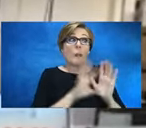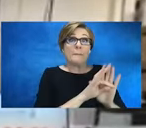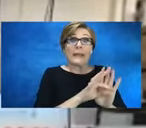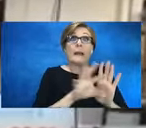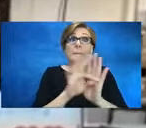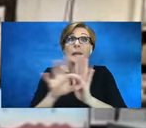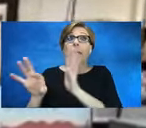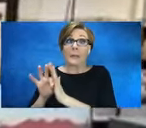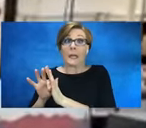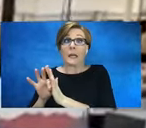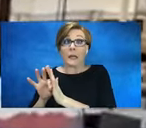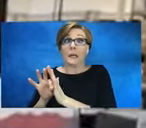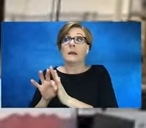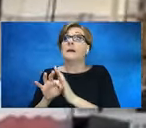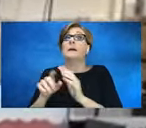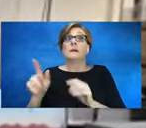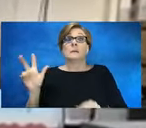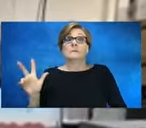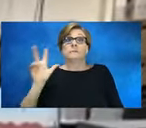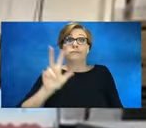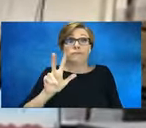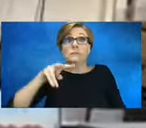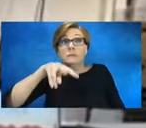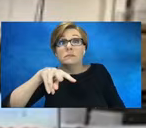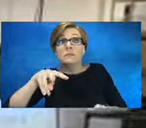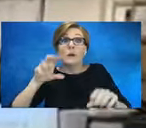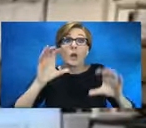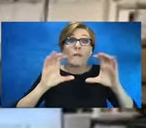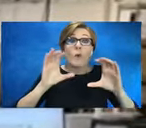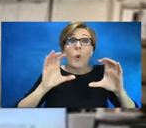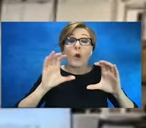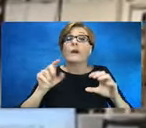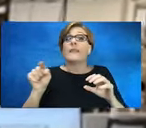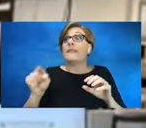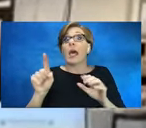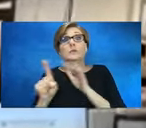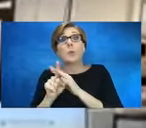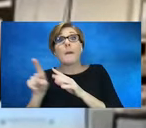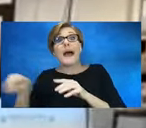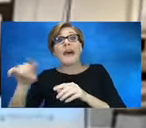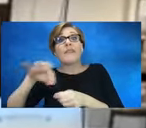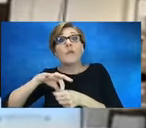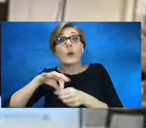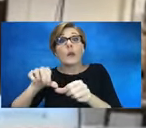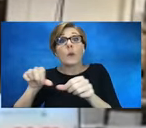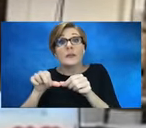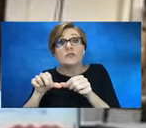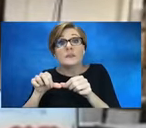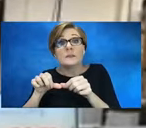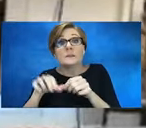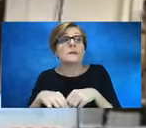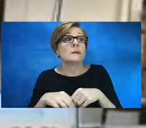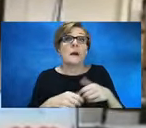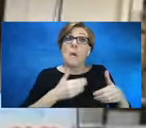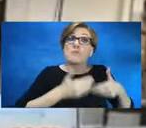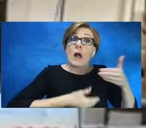appointees exactly what they want them to do, what they want to look out for. And they'll be present at our voting locations, other areas within